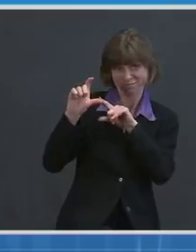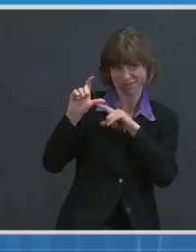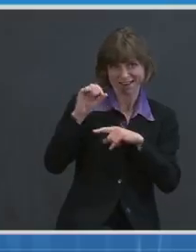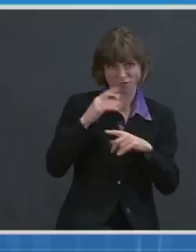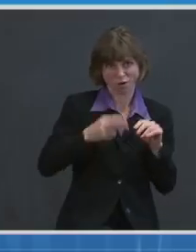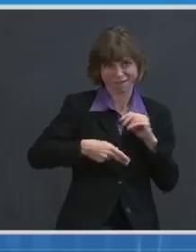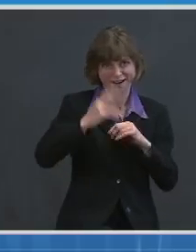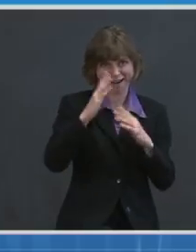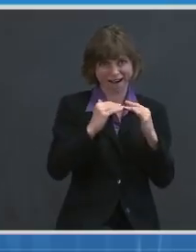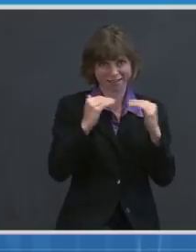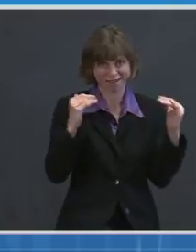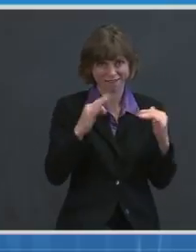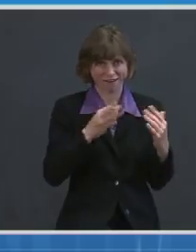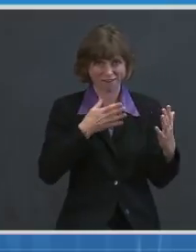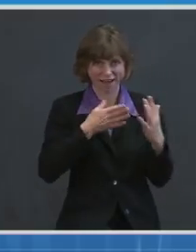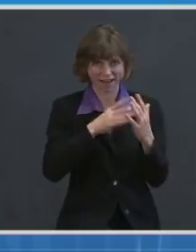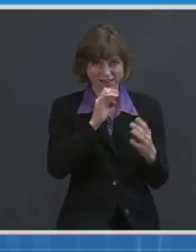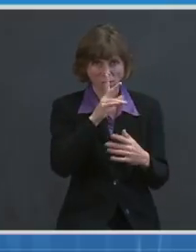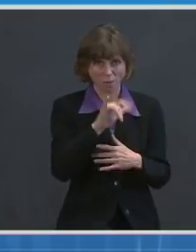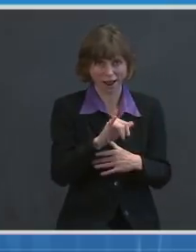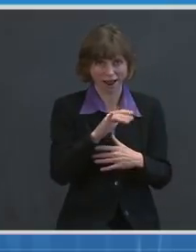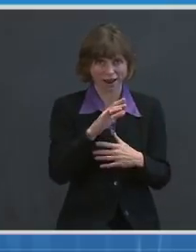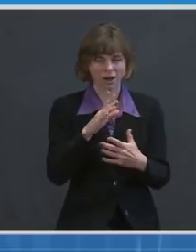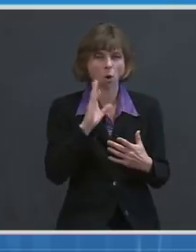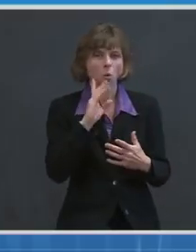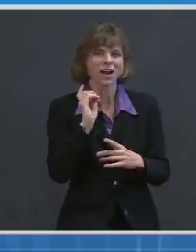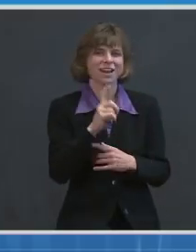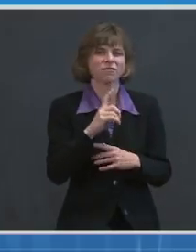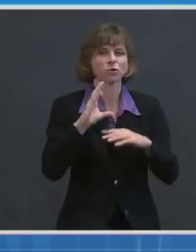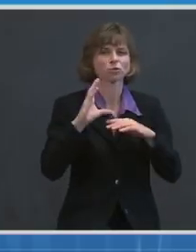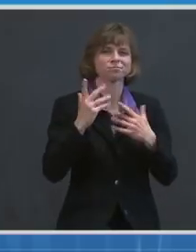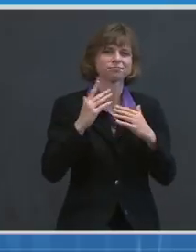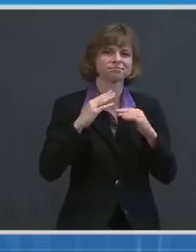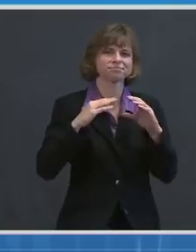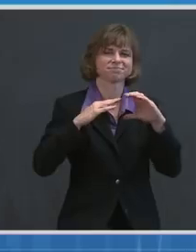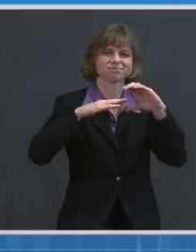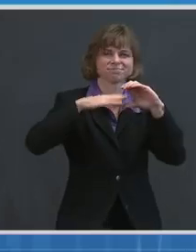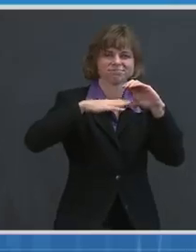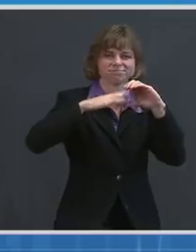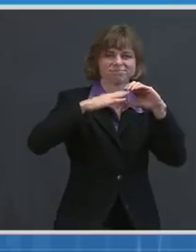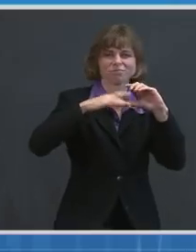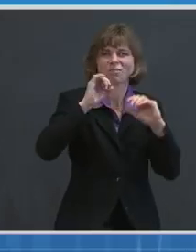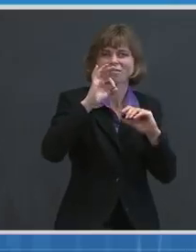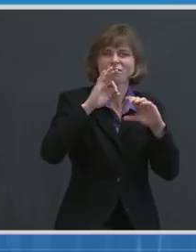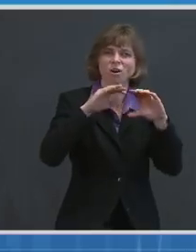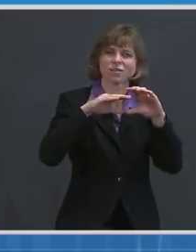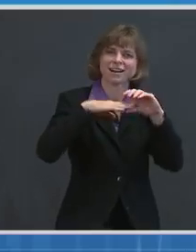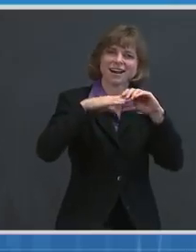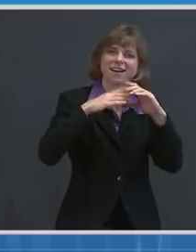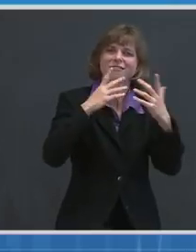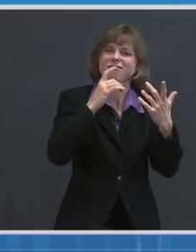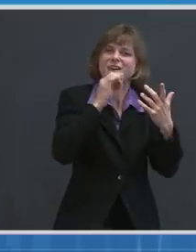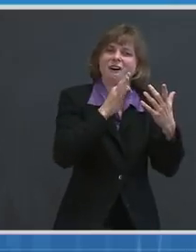type, it gives you a cushion of effect against the variant. And